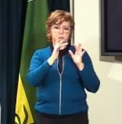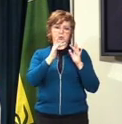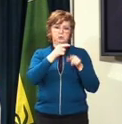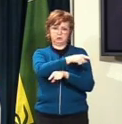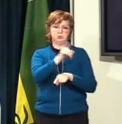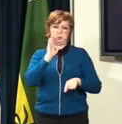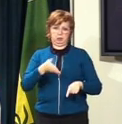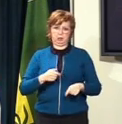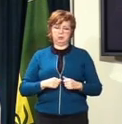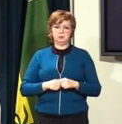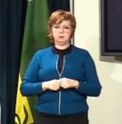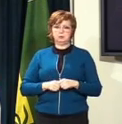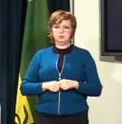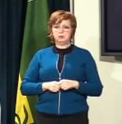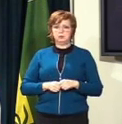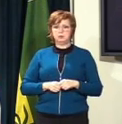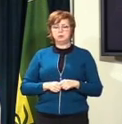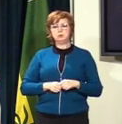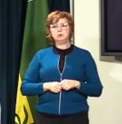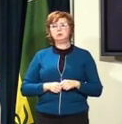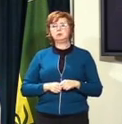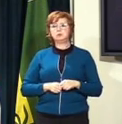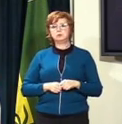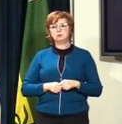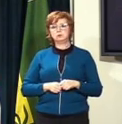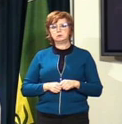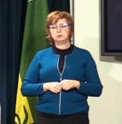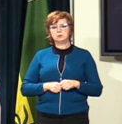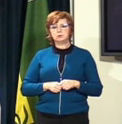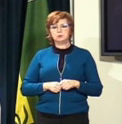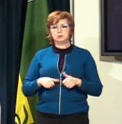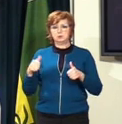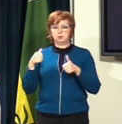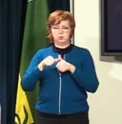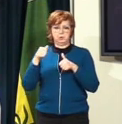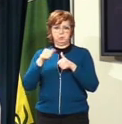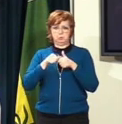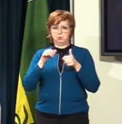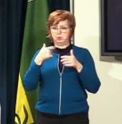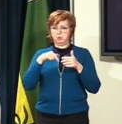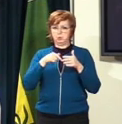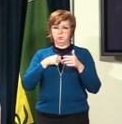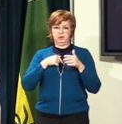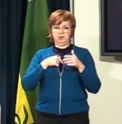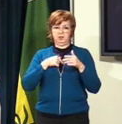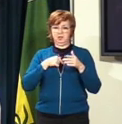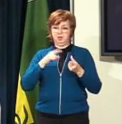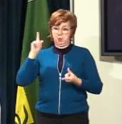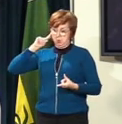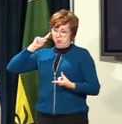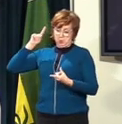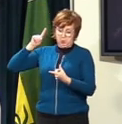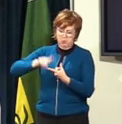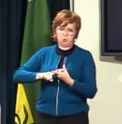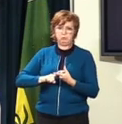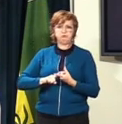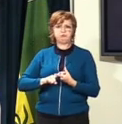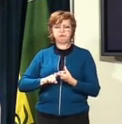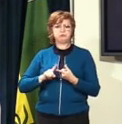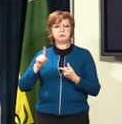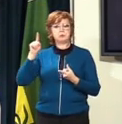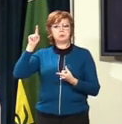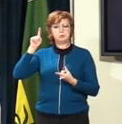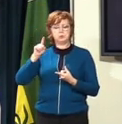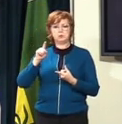as we've already pointed out, how this proceeds and how the dimmer switch is activated, whether there's more restrictions or less, will be determined based